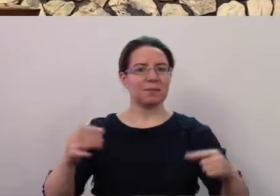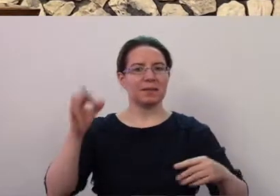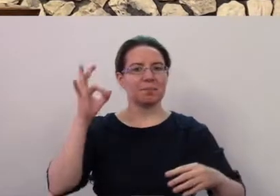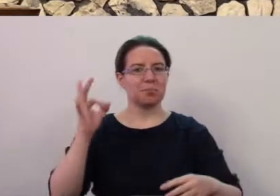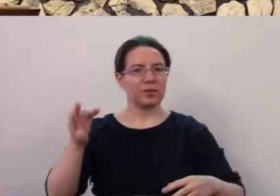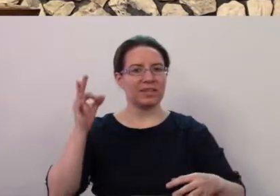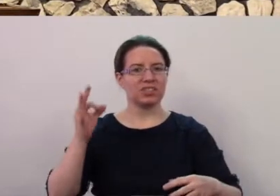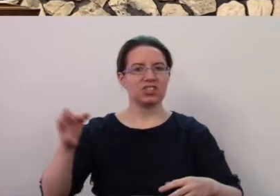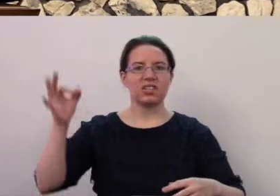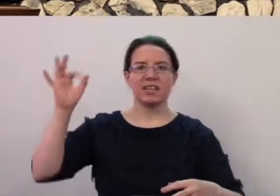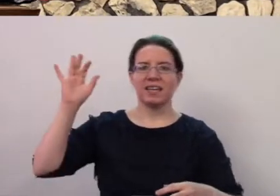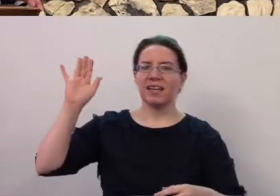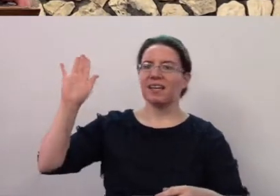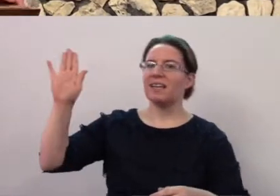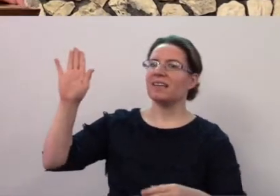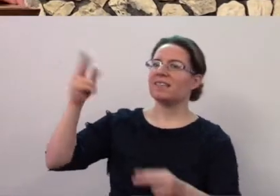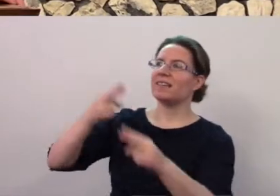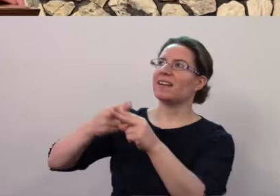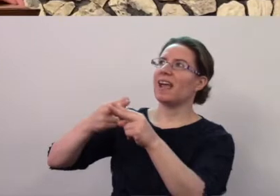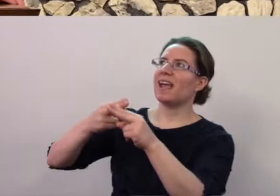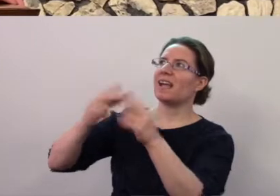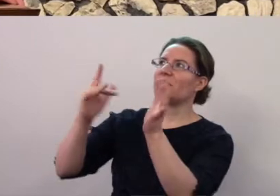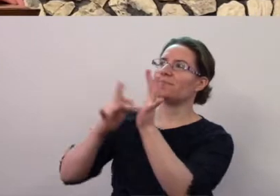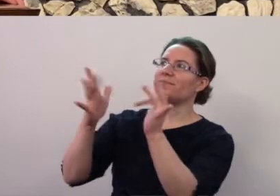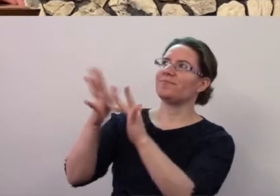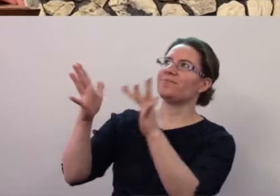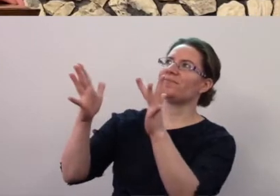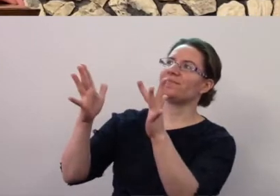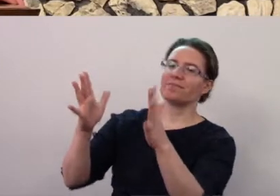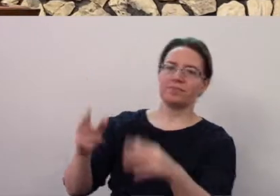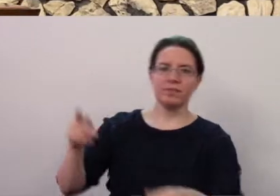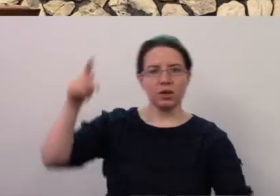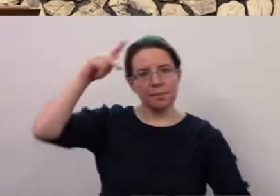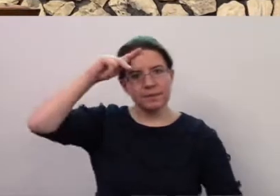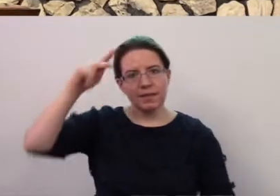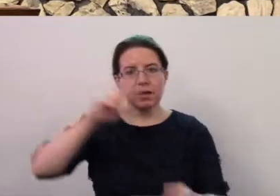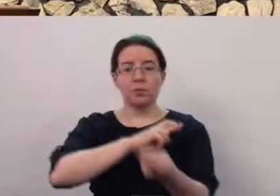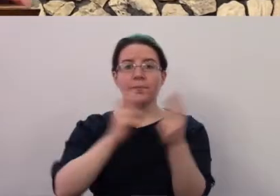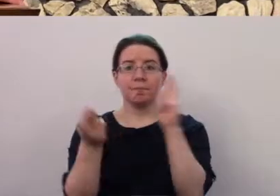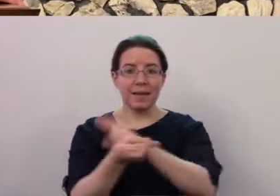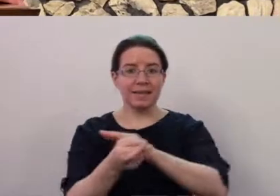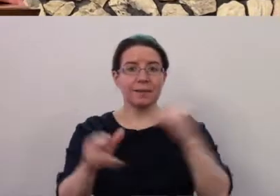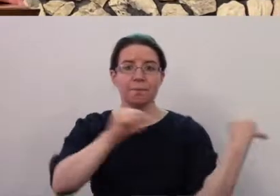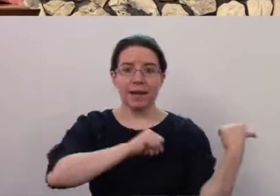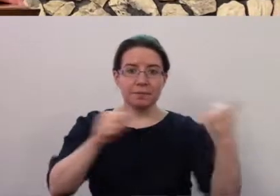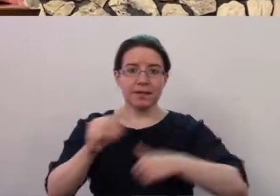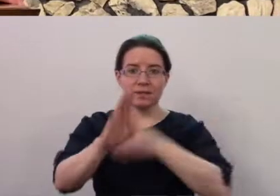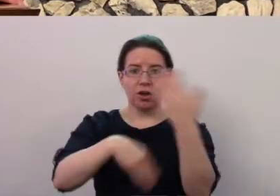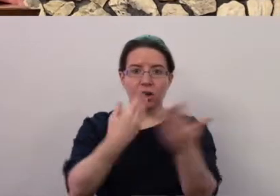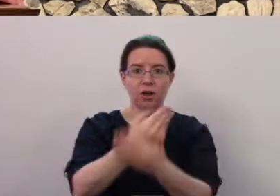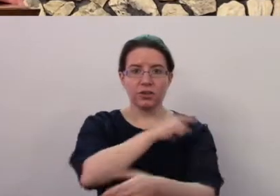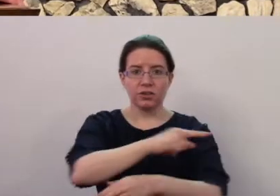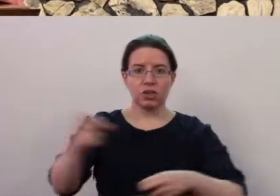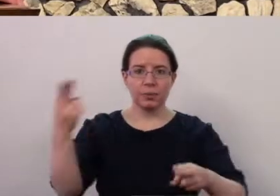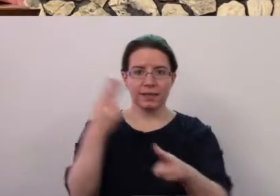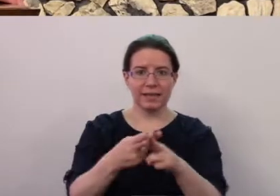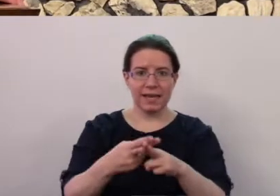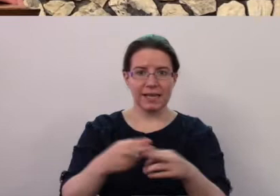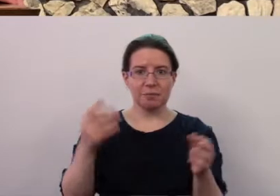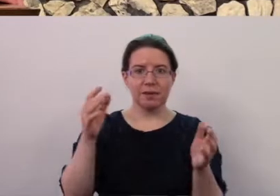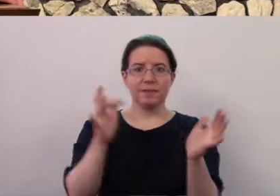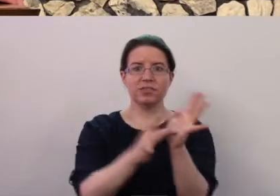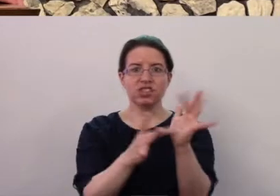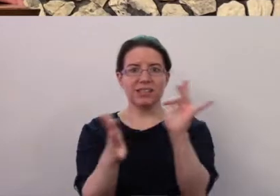sins should be preached in his name. And Peter knew that. He said, repent